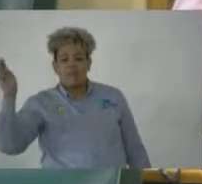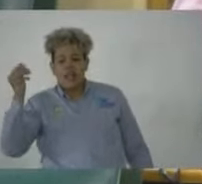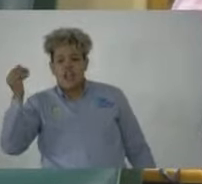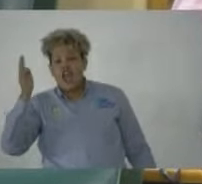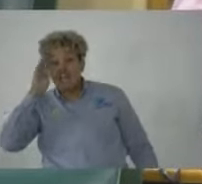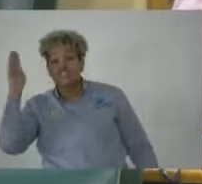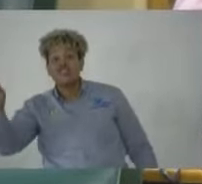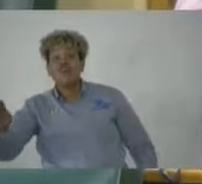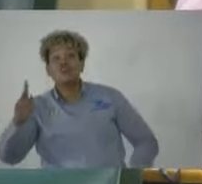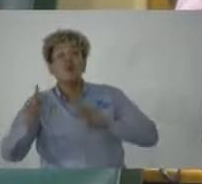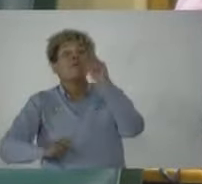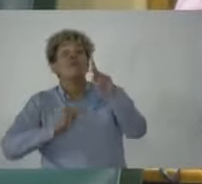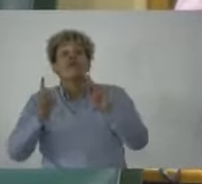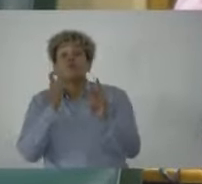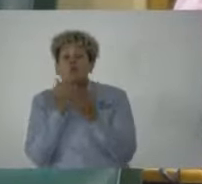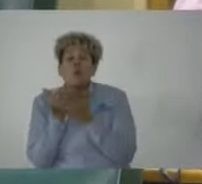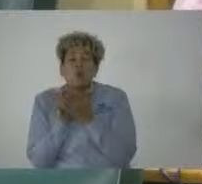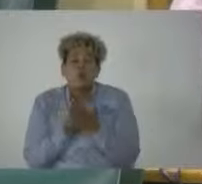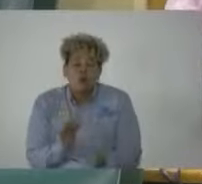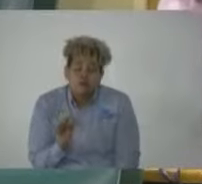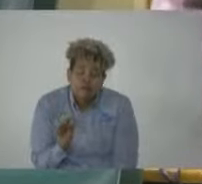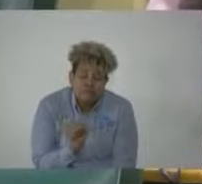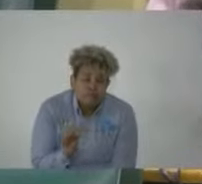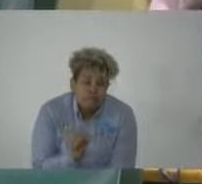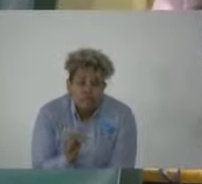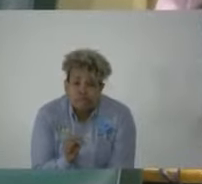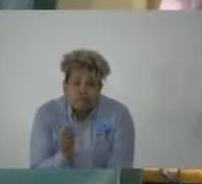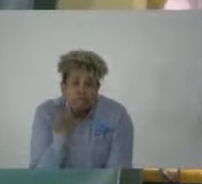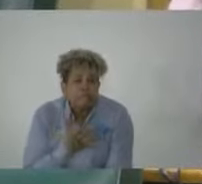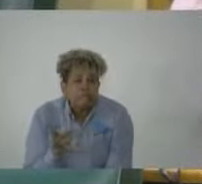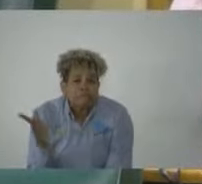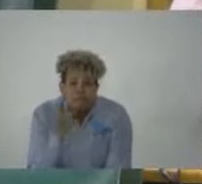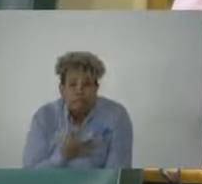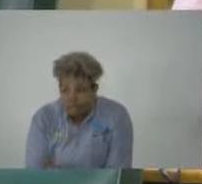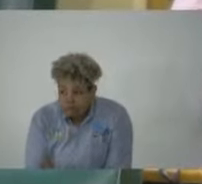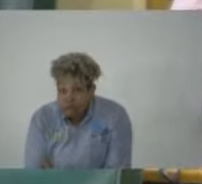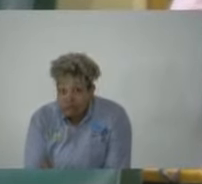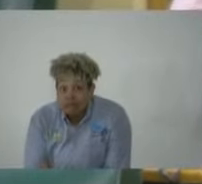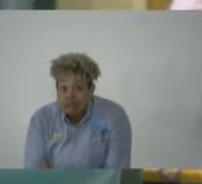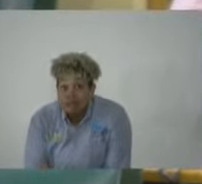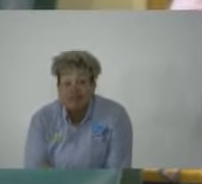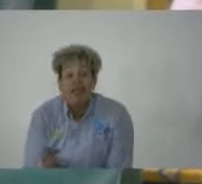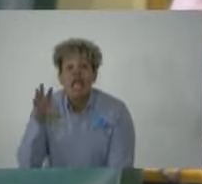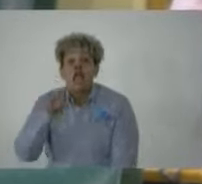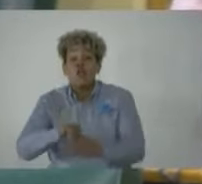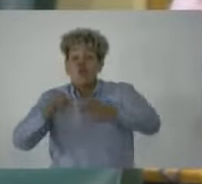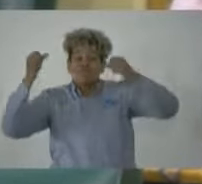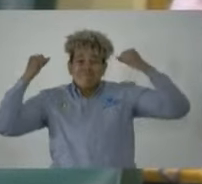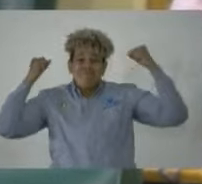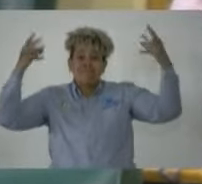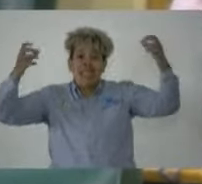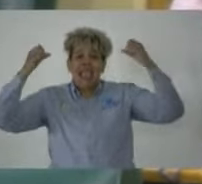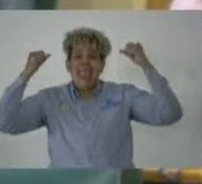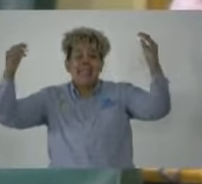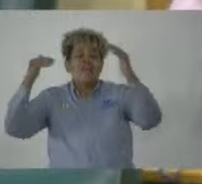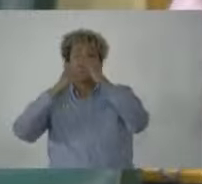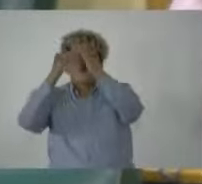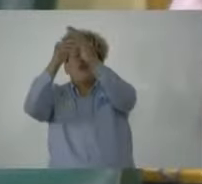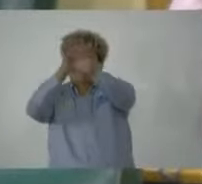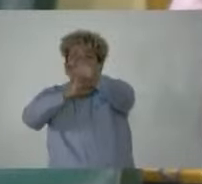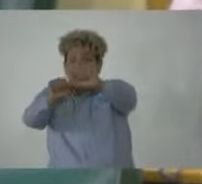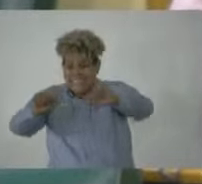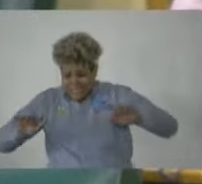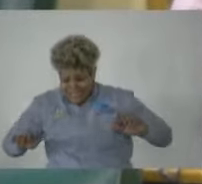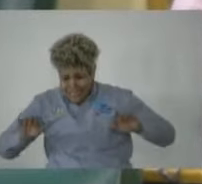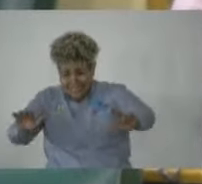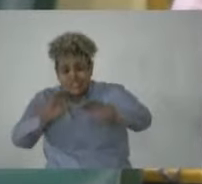billion to persons who earn at the lower end of the income spectrum, including hundreds of thousands of hardworking